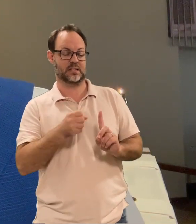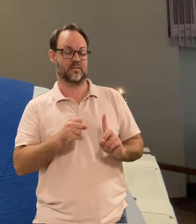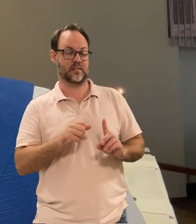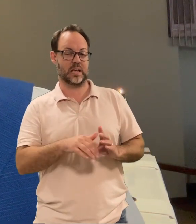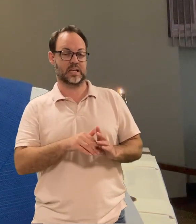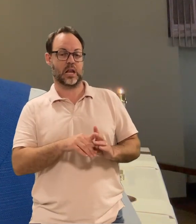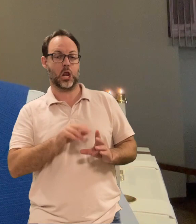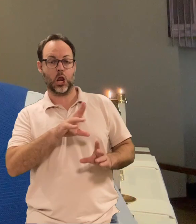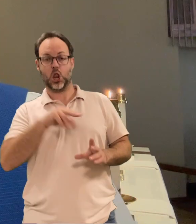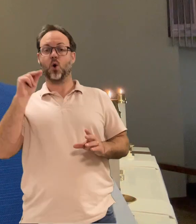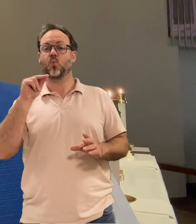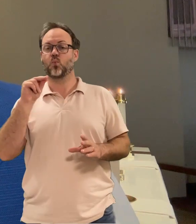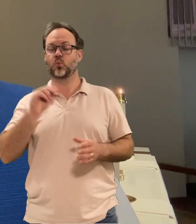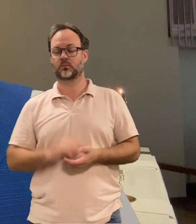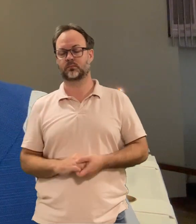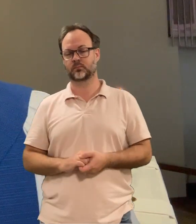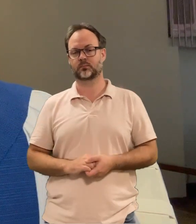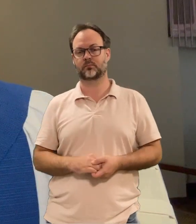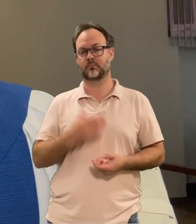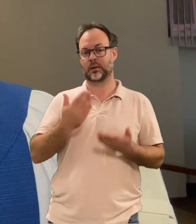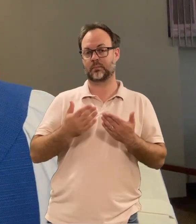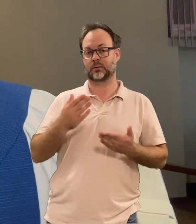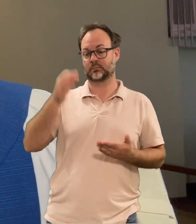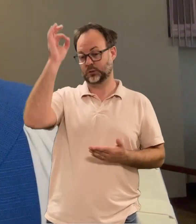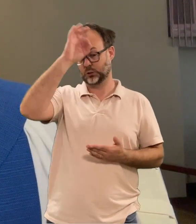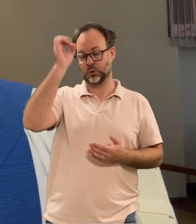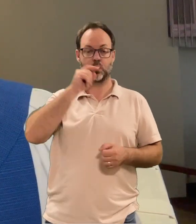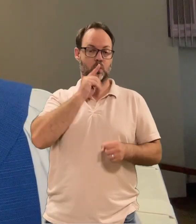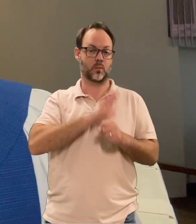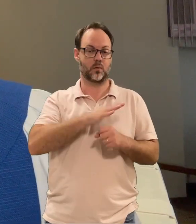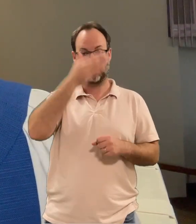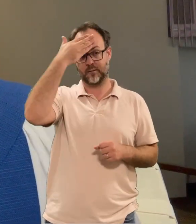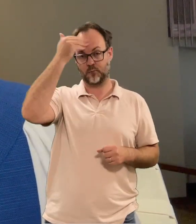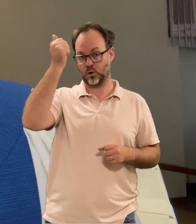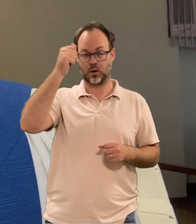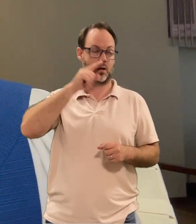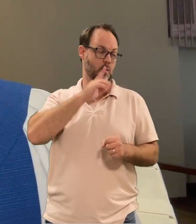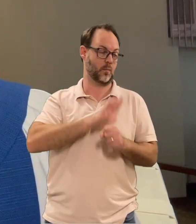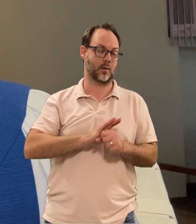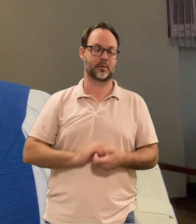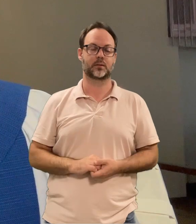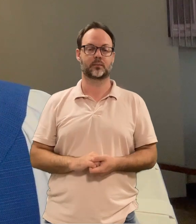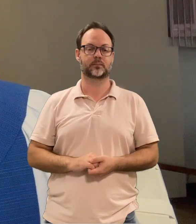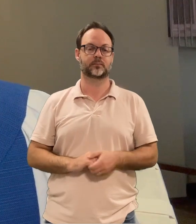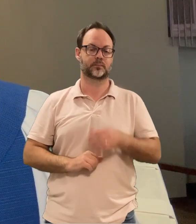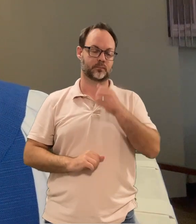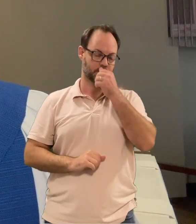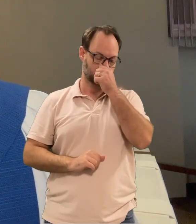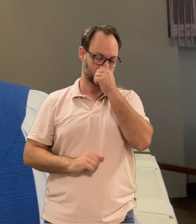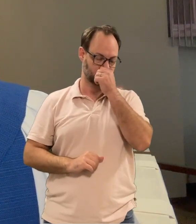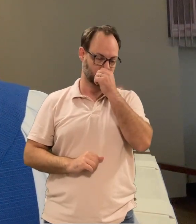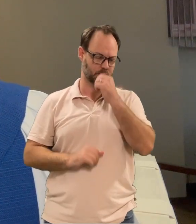out of these promises. Maybe you don't even know them, or you forgot the promises of